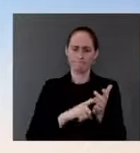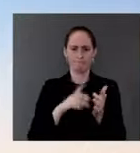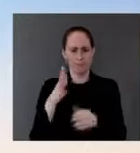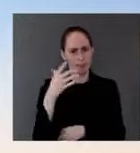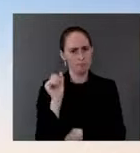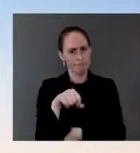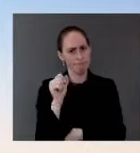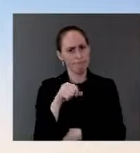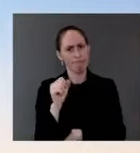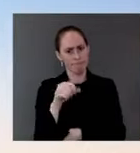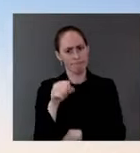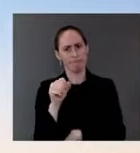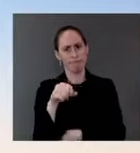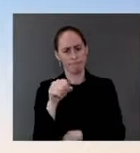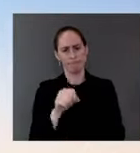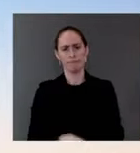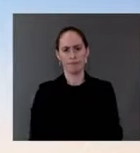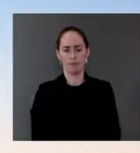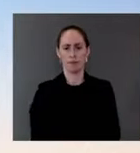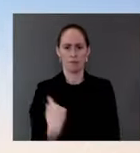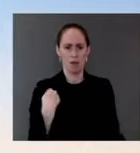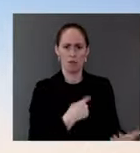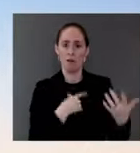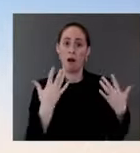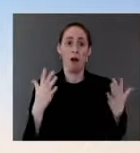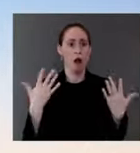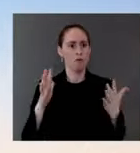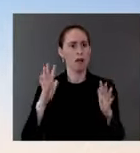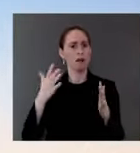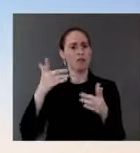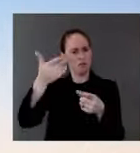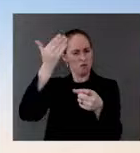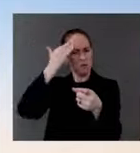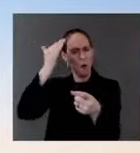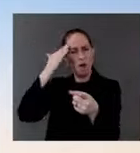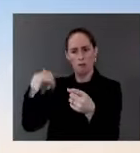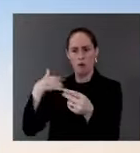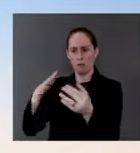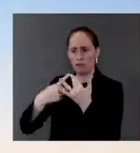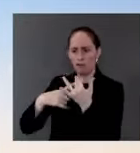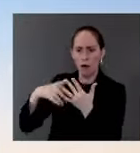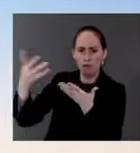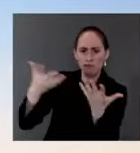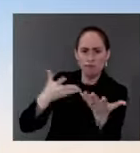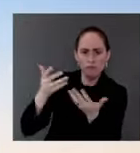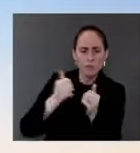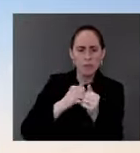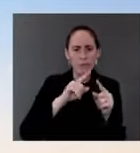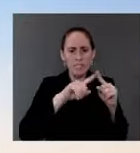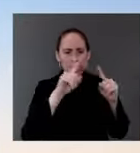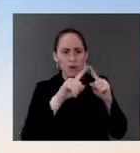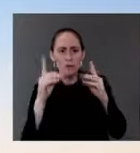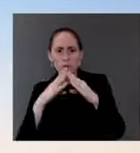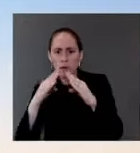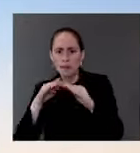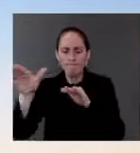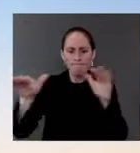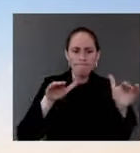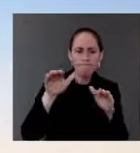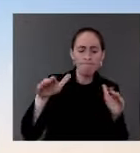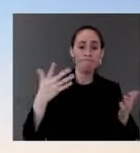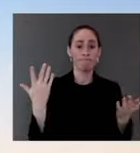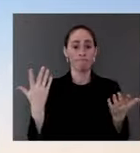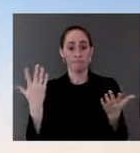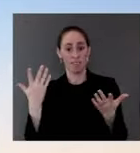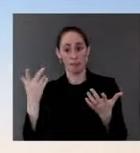steps to help work with these communities, whether it's plussing up police forces in San Francisco and LA, or having the FBI work